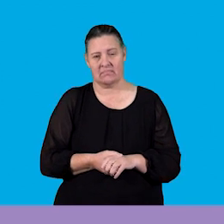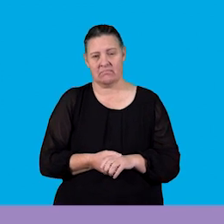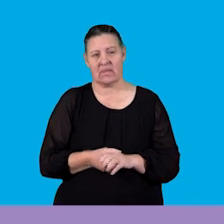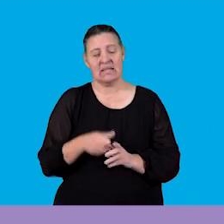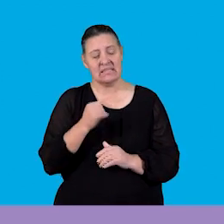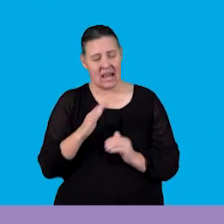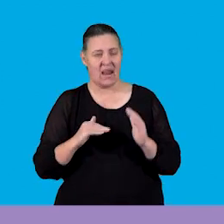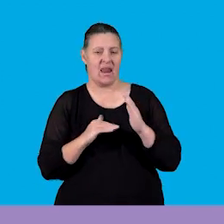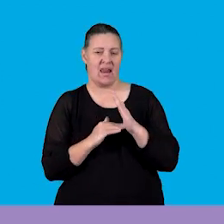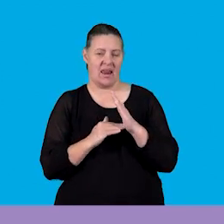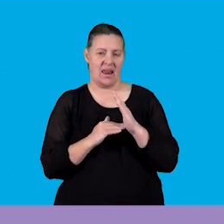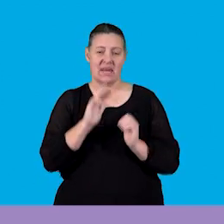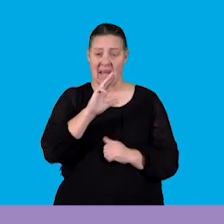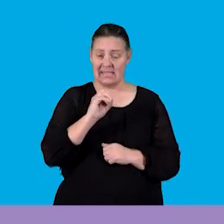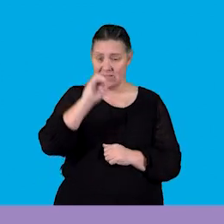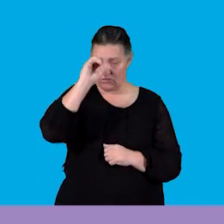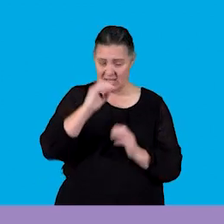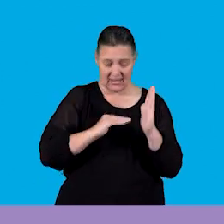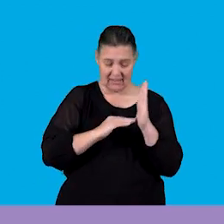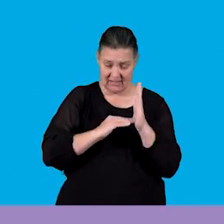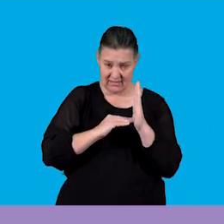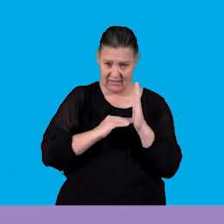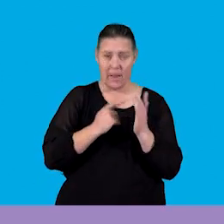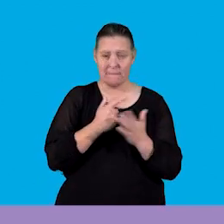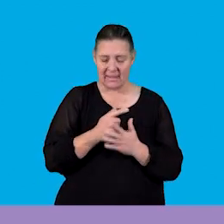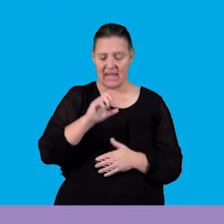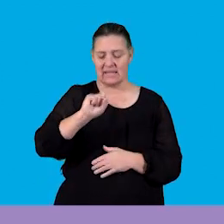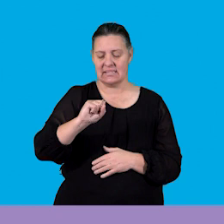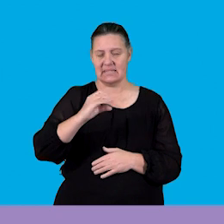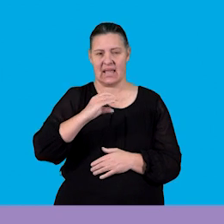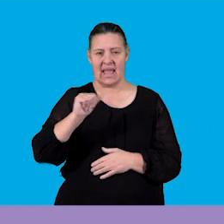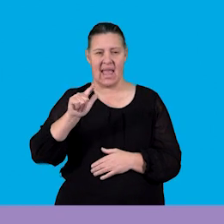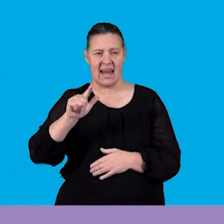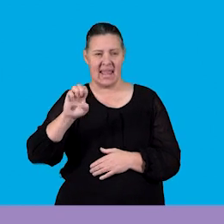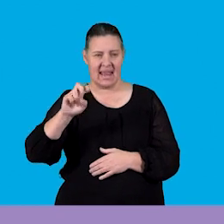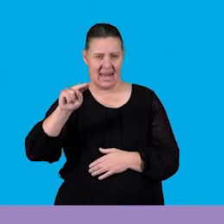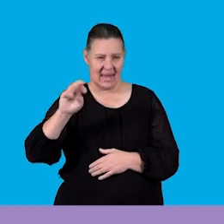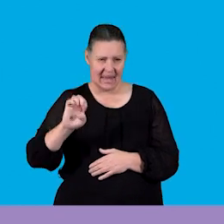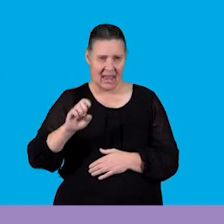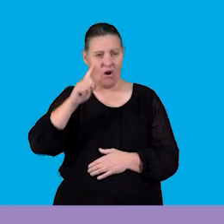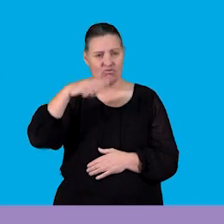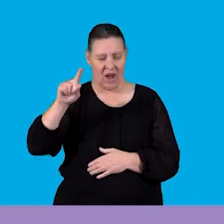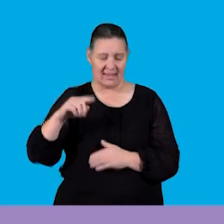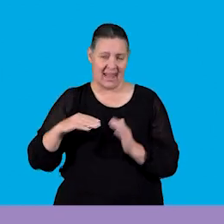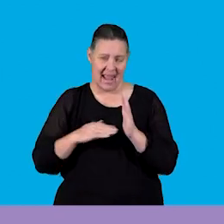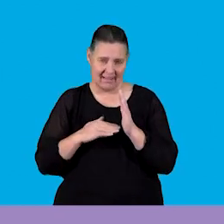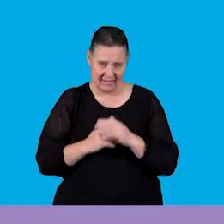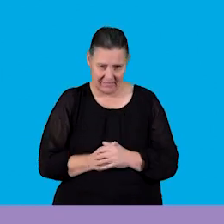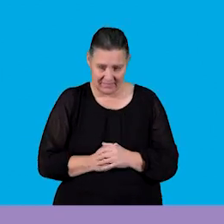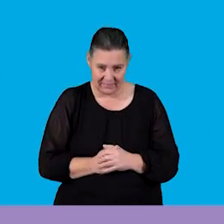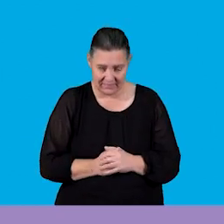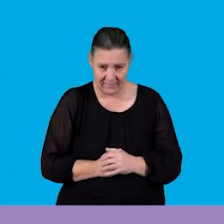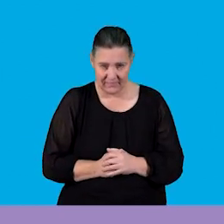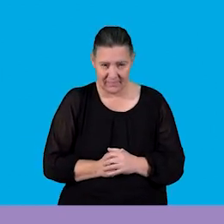sides are equal. It is still a right-angled triangle, but a right-angled scalene triangle because none